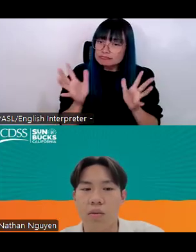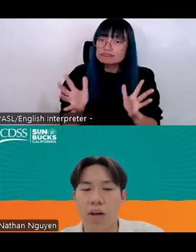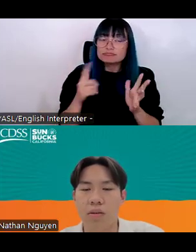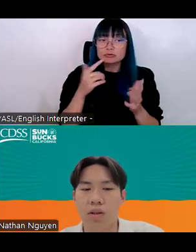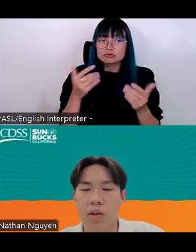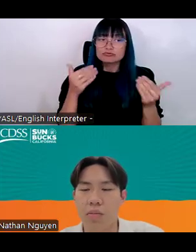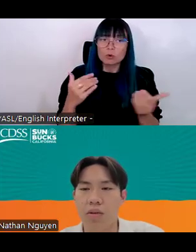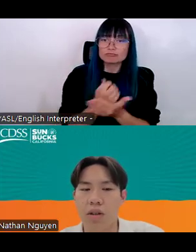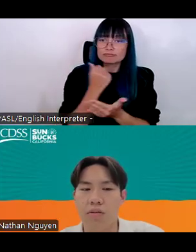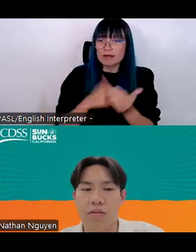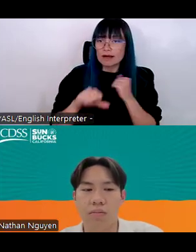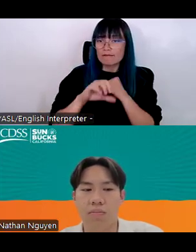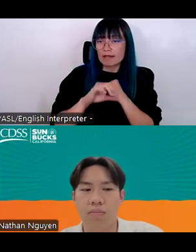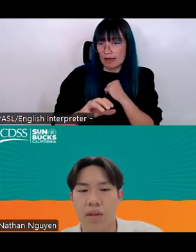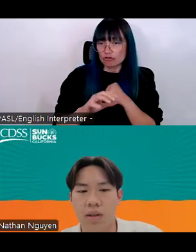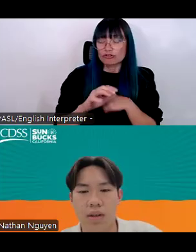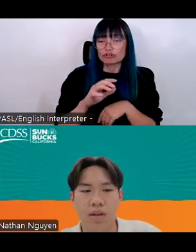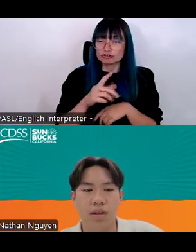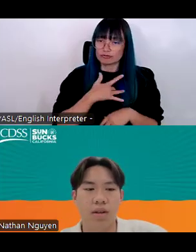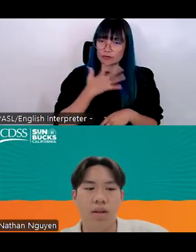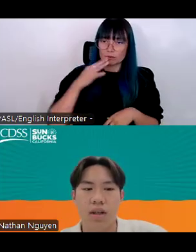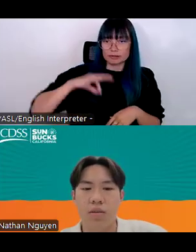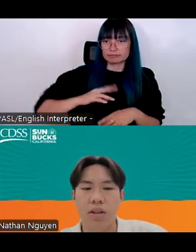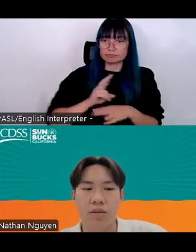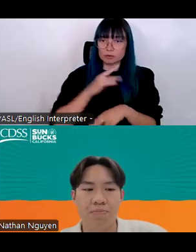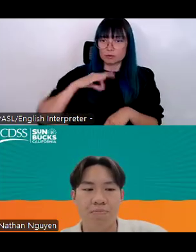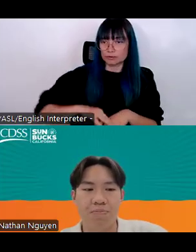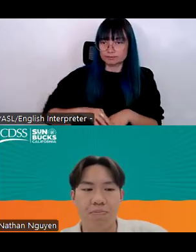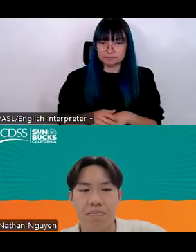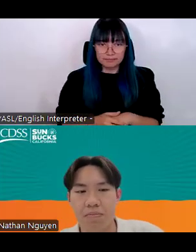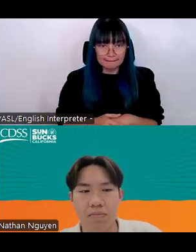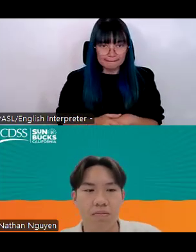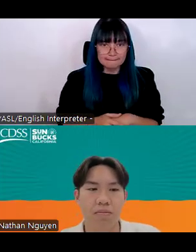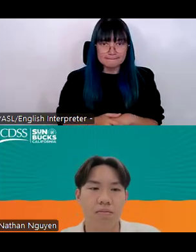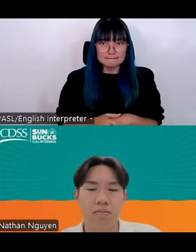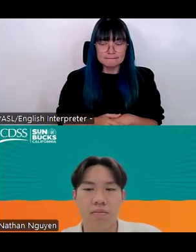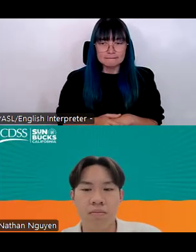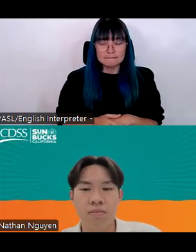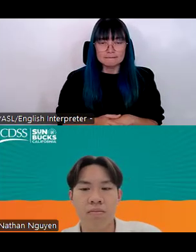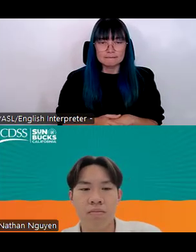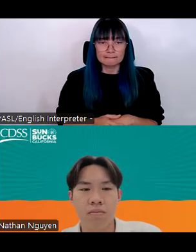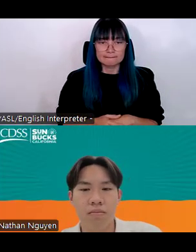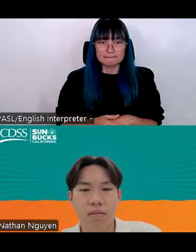feel will be helpful to the people you serve. Next slide, please.